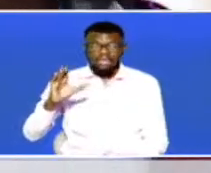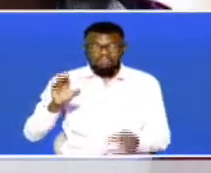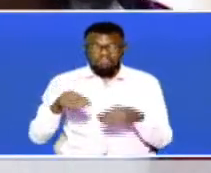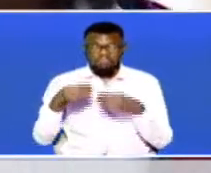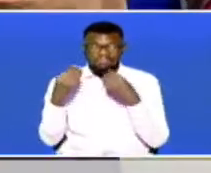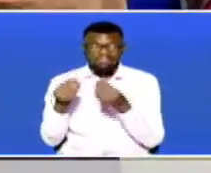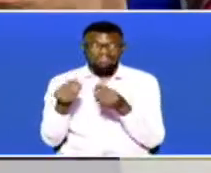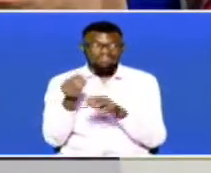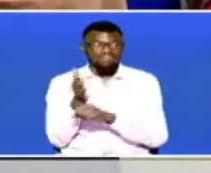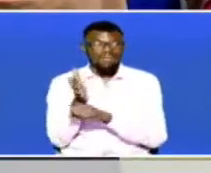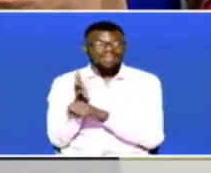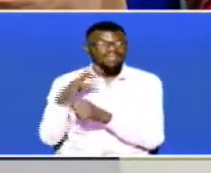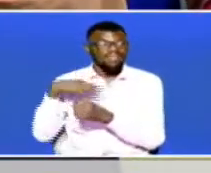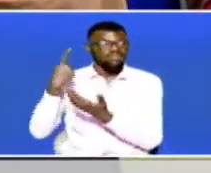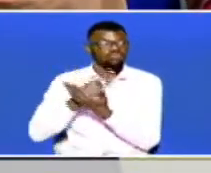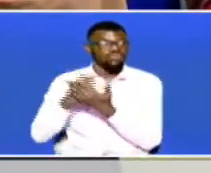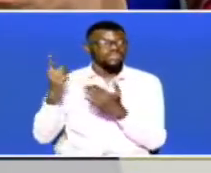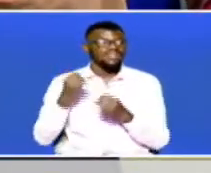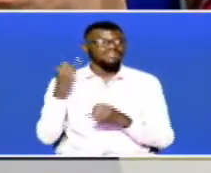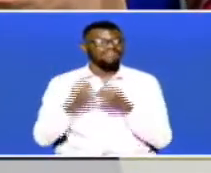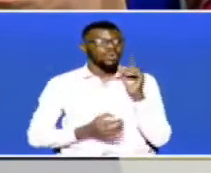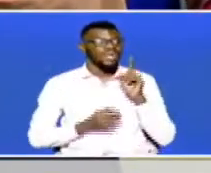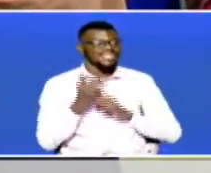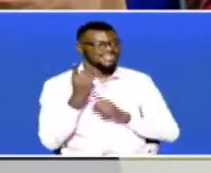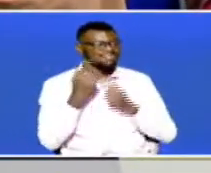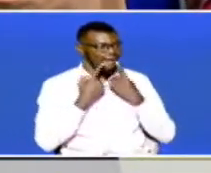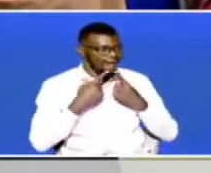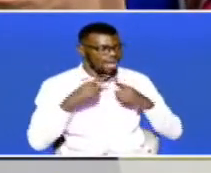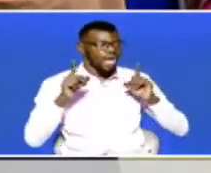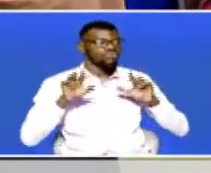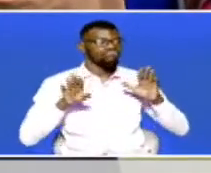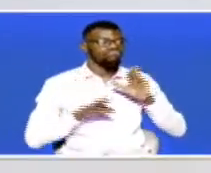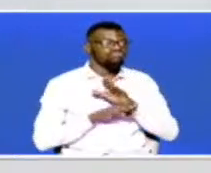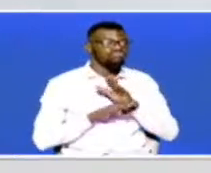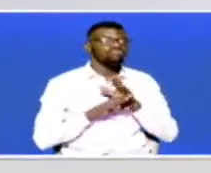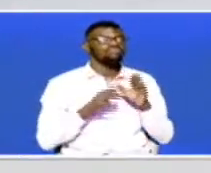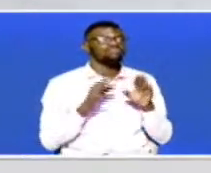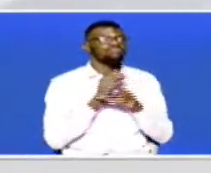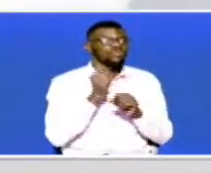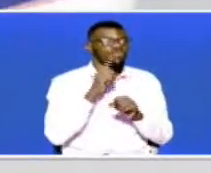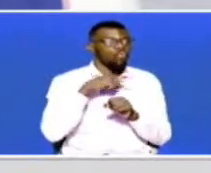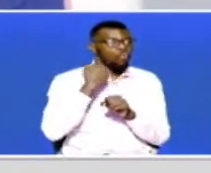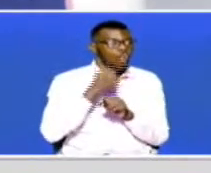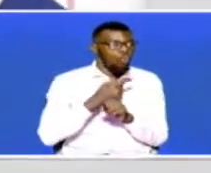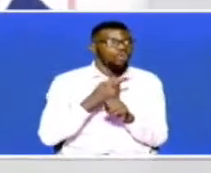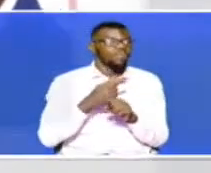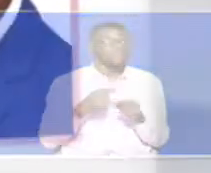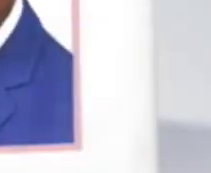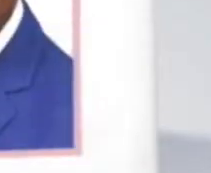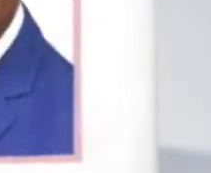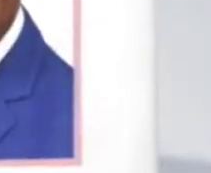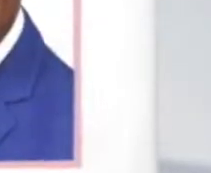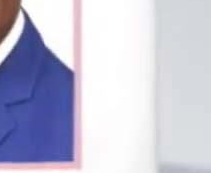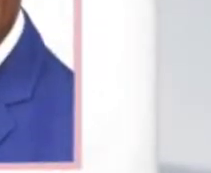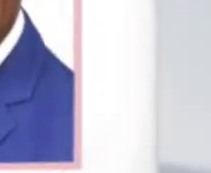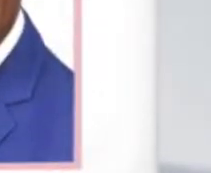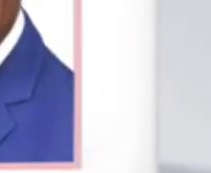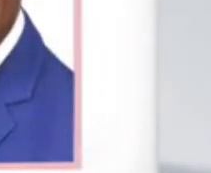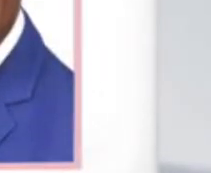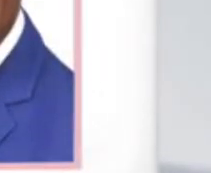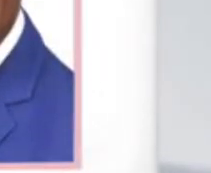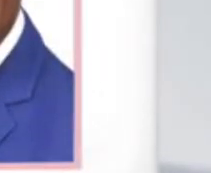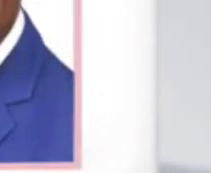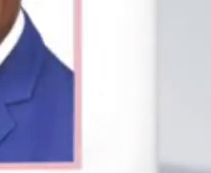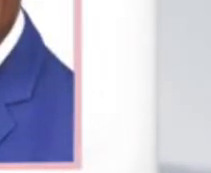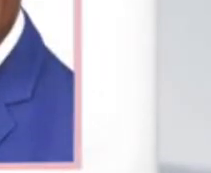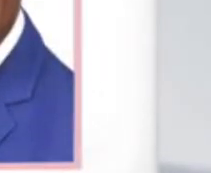hopefuls until Thursday next week to pick their running mates for the August election. The additional pressure by the women further complicates